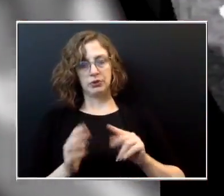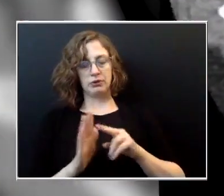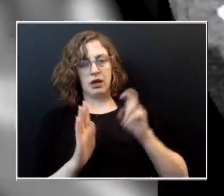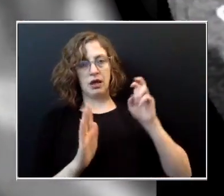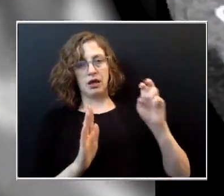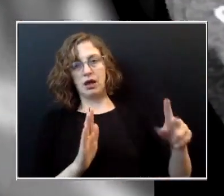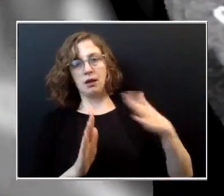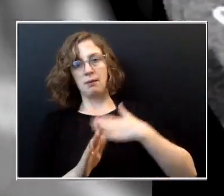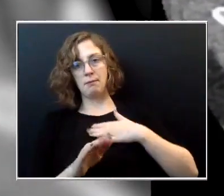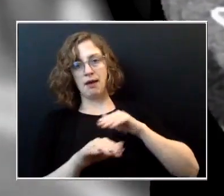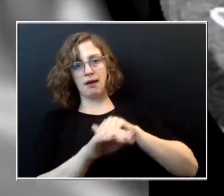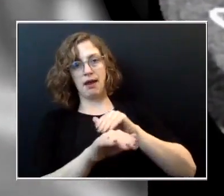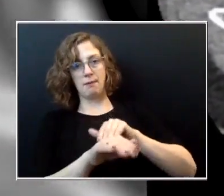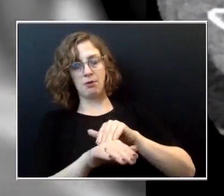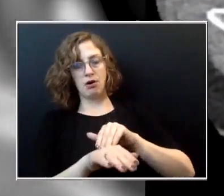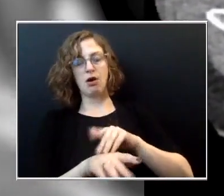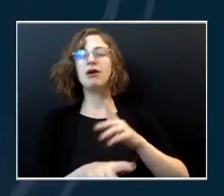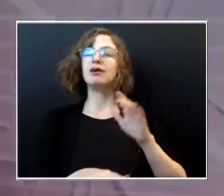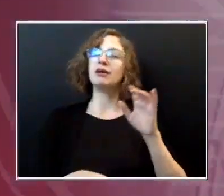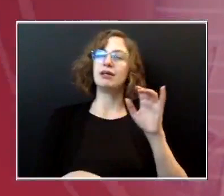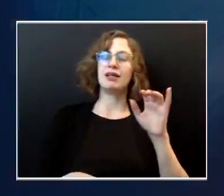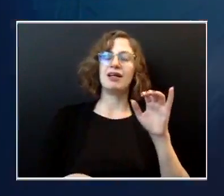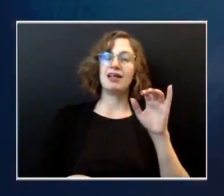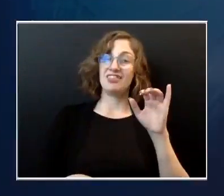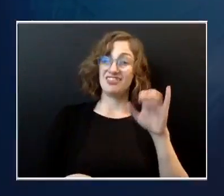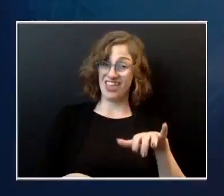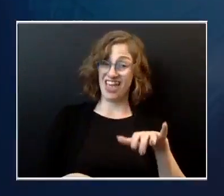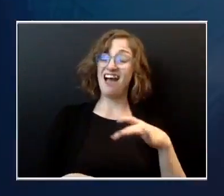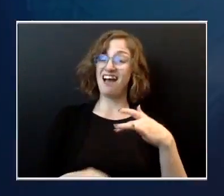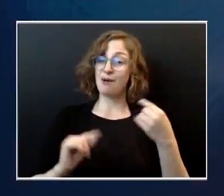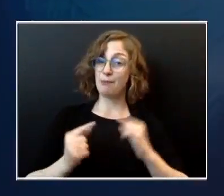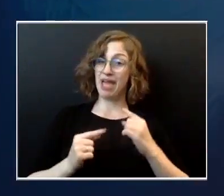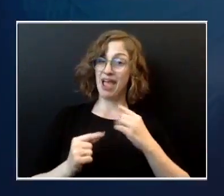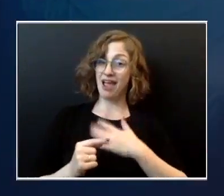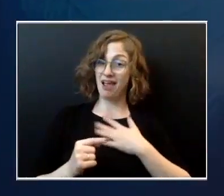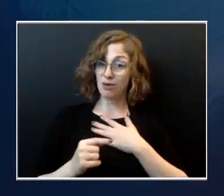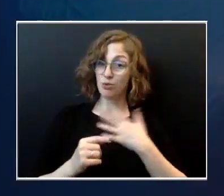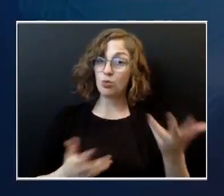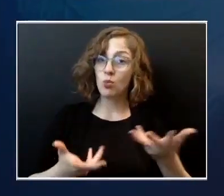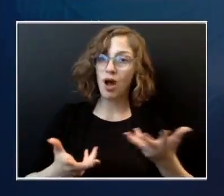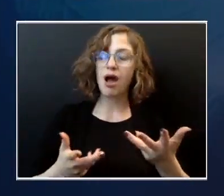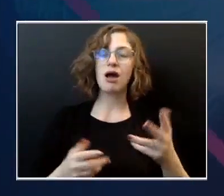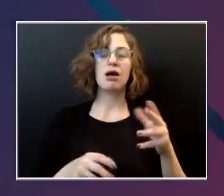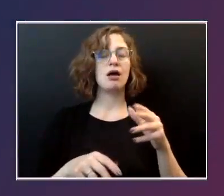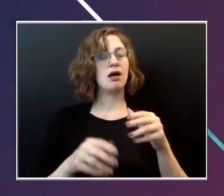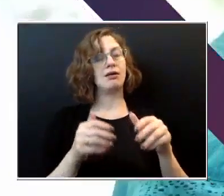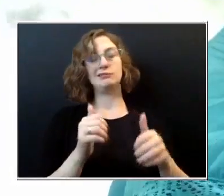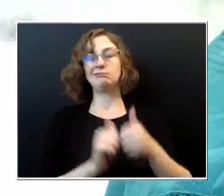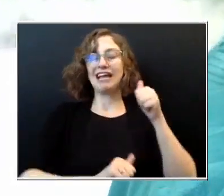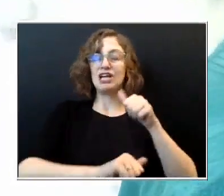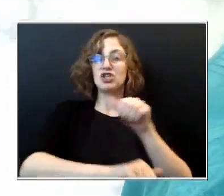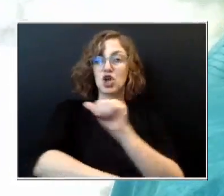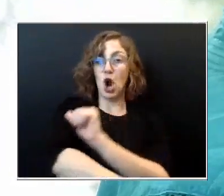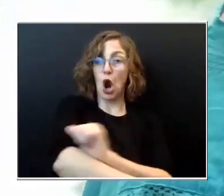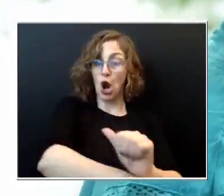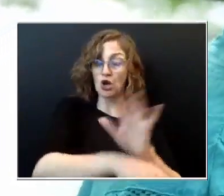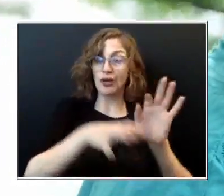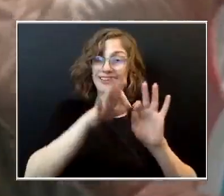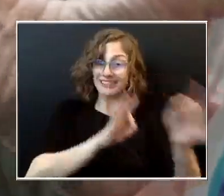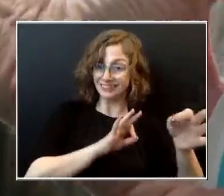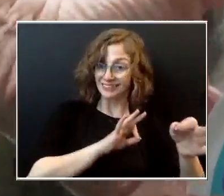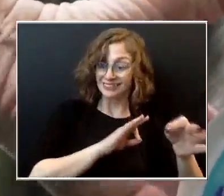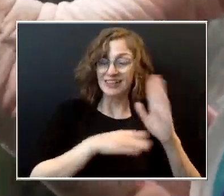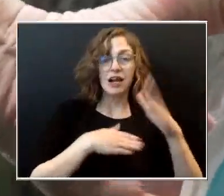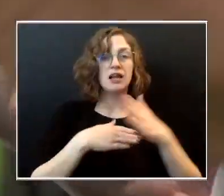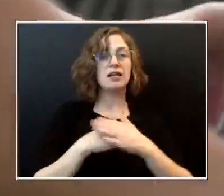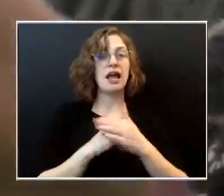chest pain wound up being a tear in a major artery. I'm Alexis Del Cid. On the next All Things Heart, meet the woman who survived a